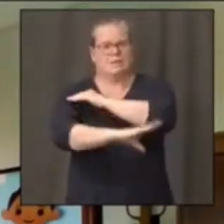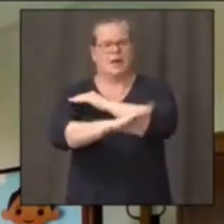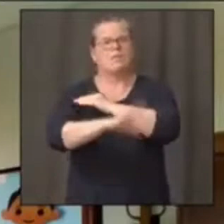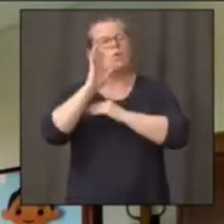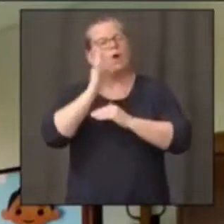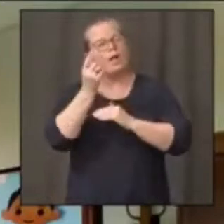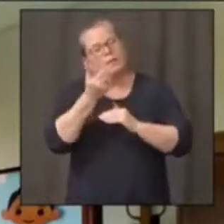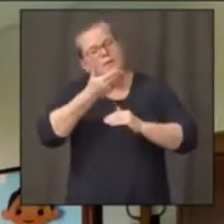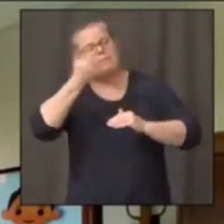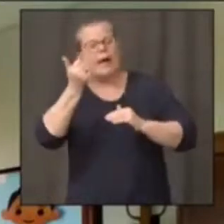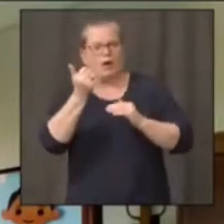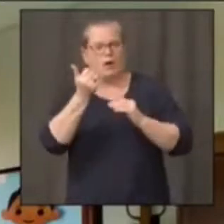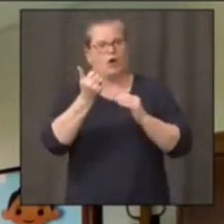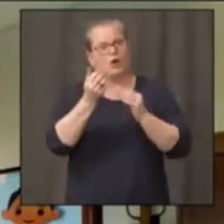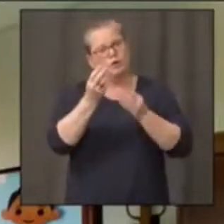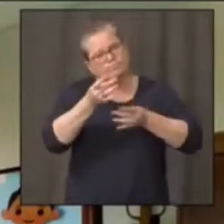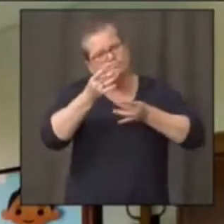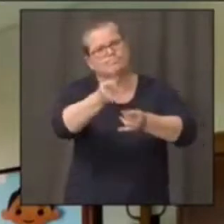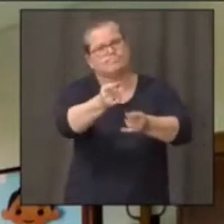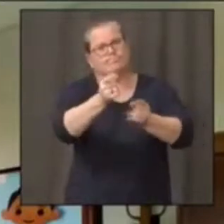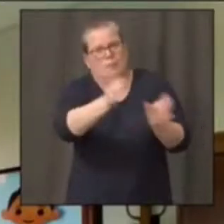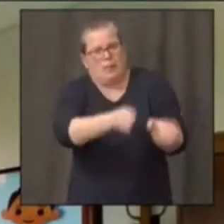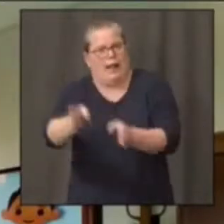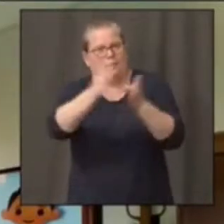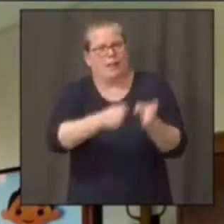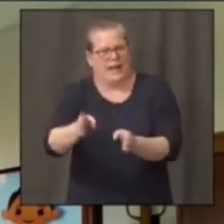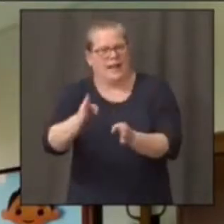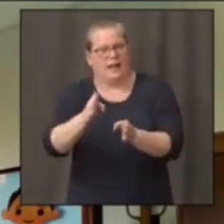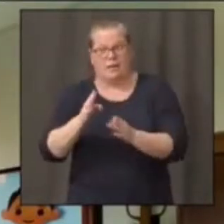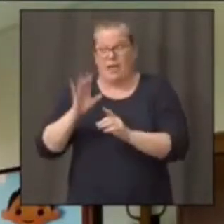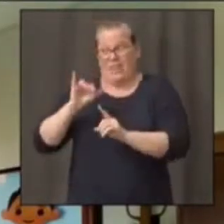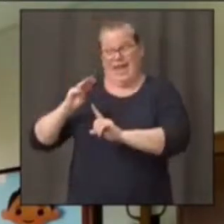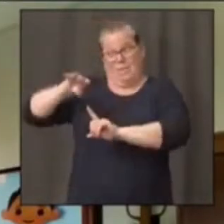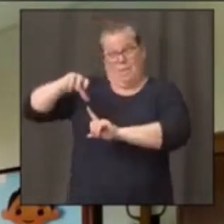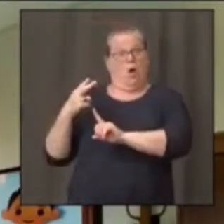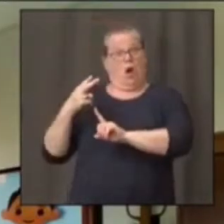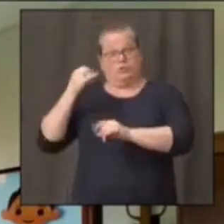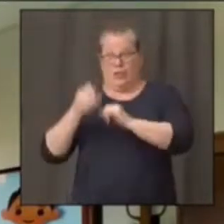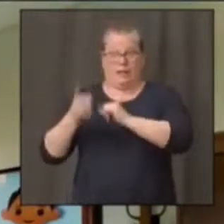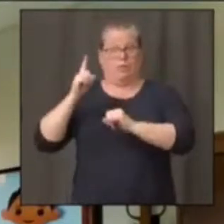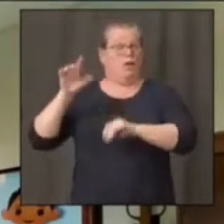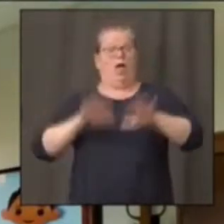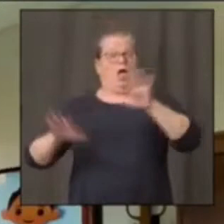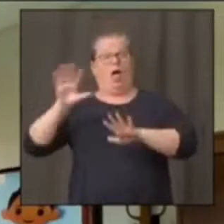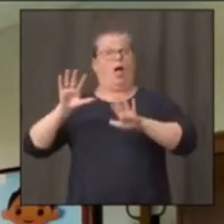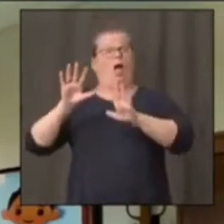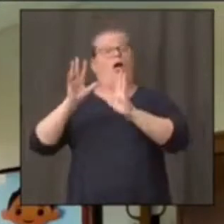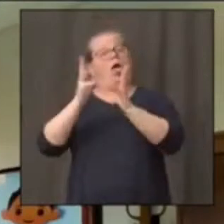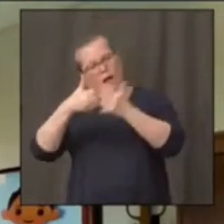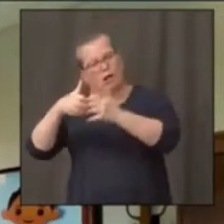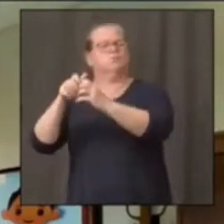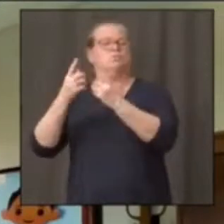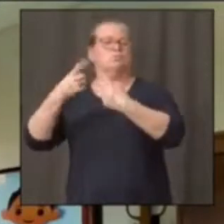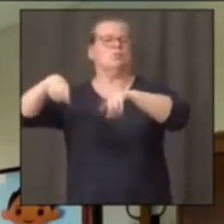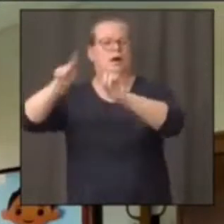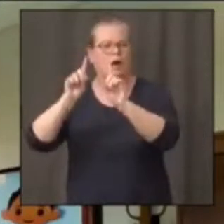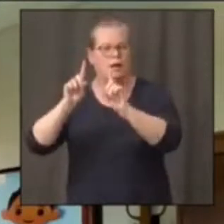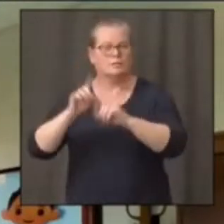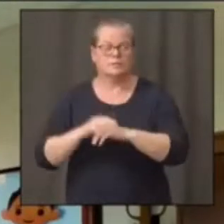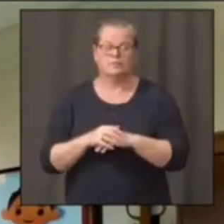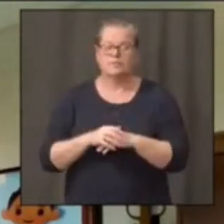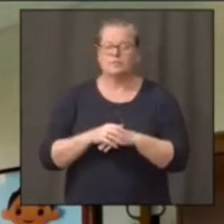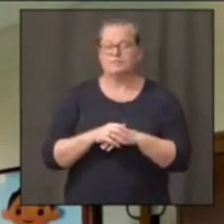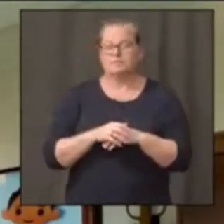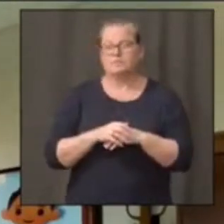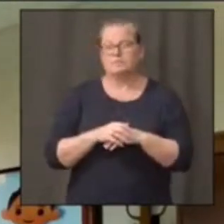I've gotten a lot of questions about what does it look like if a parent chooses to keep their children home. We're working along with partners from